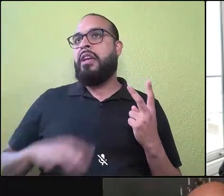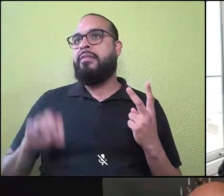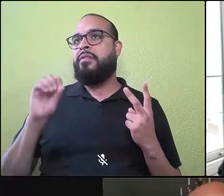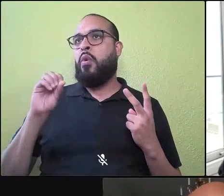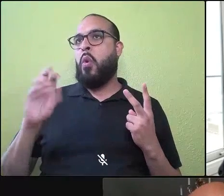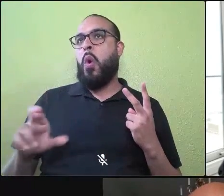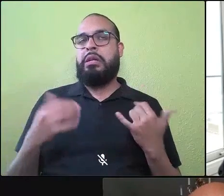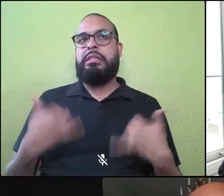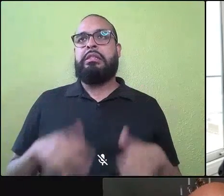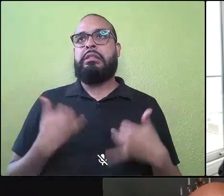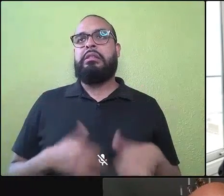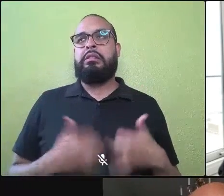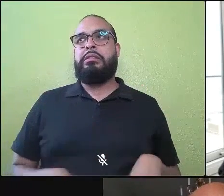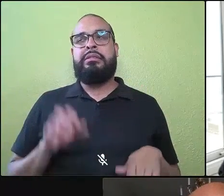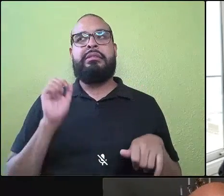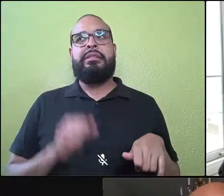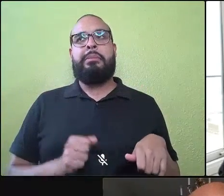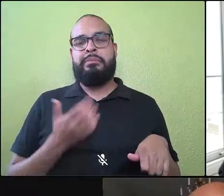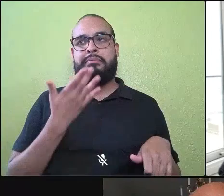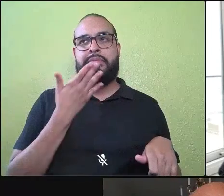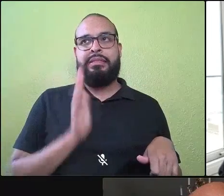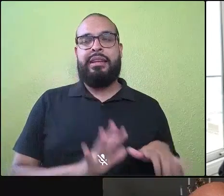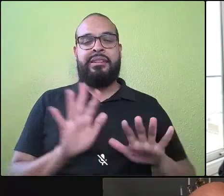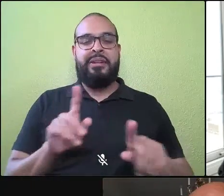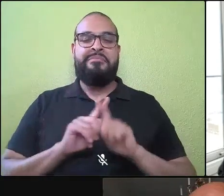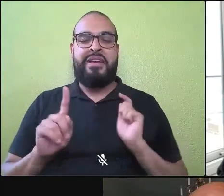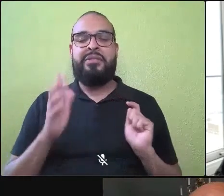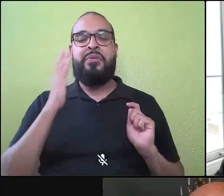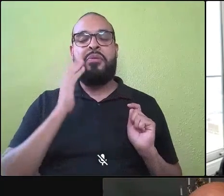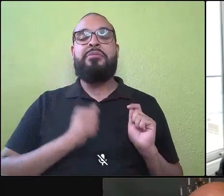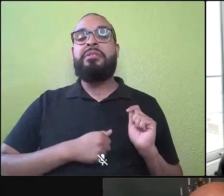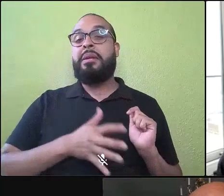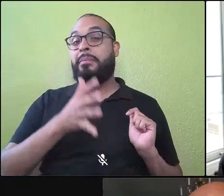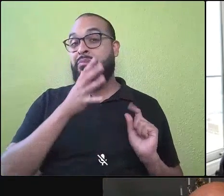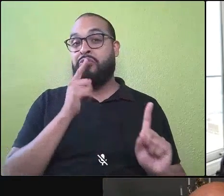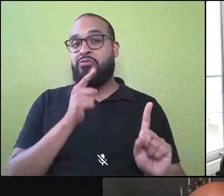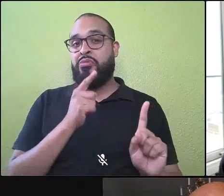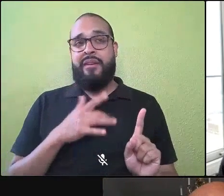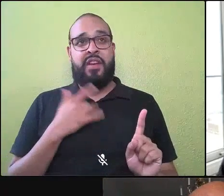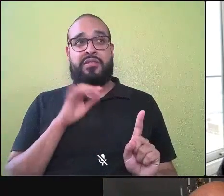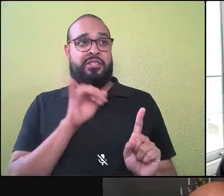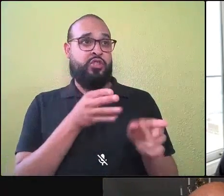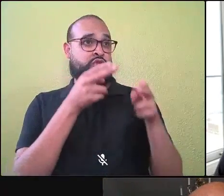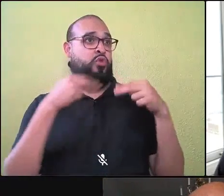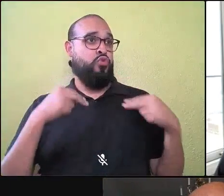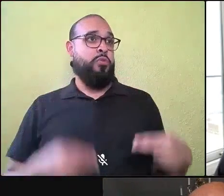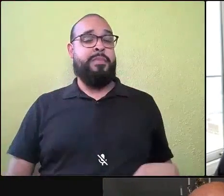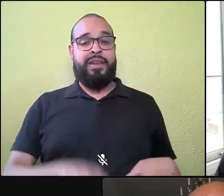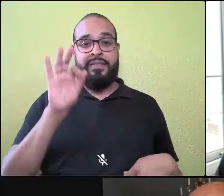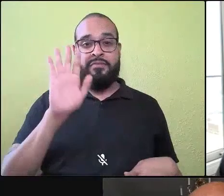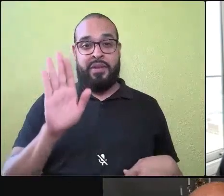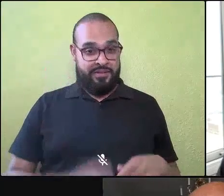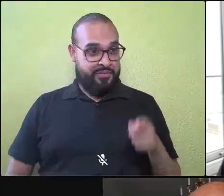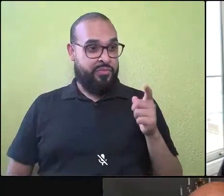right? And I also get it from my mother. She's like a human Facebook. And so seeing, where something over here